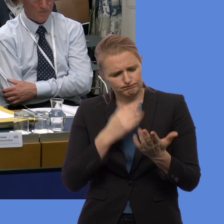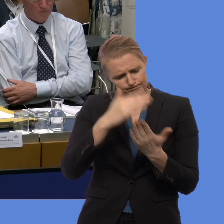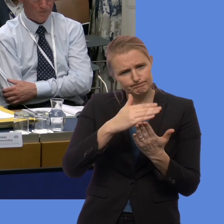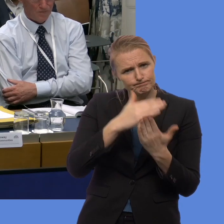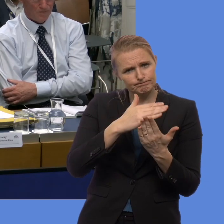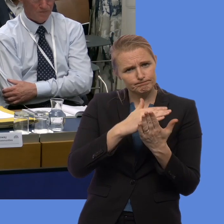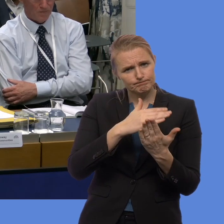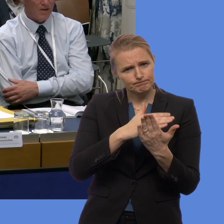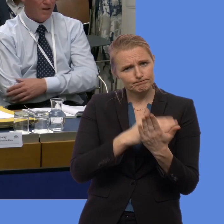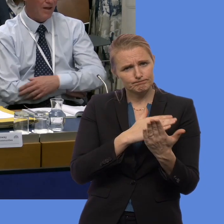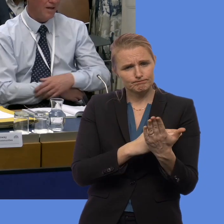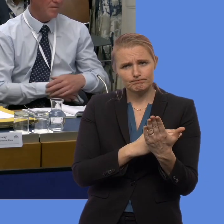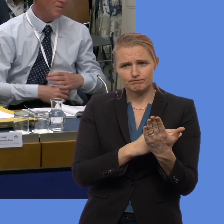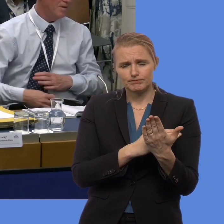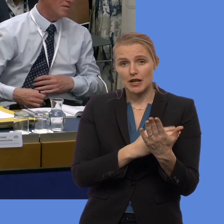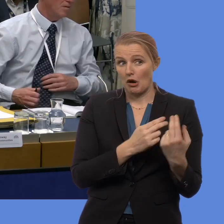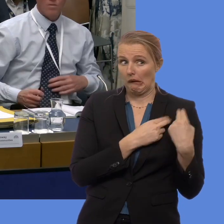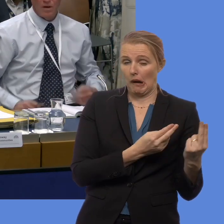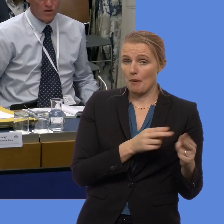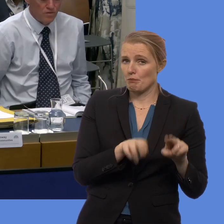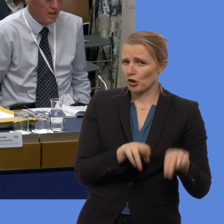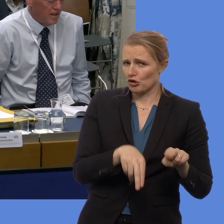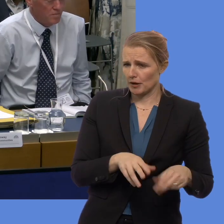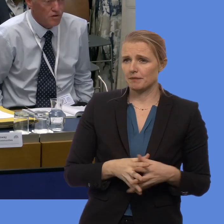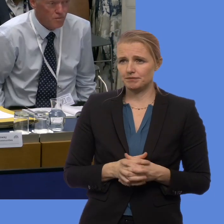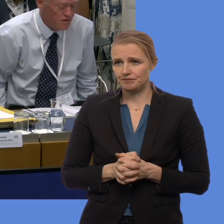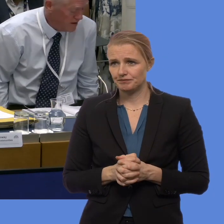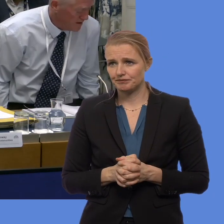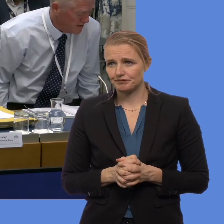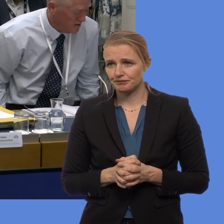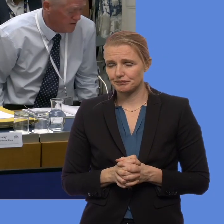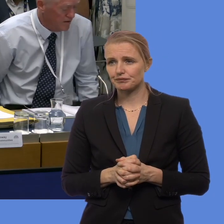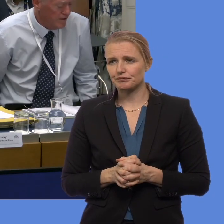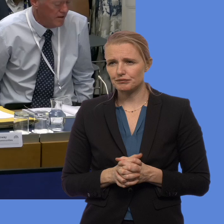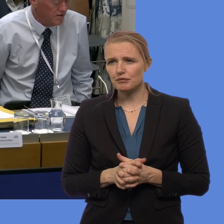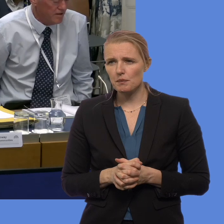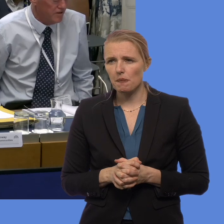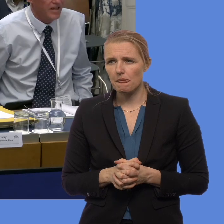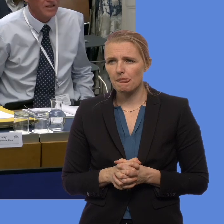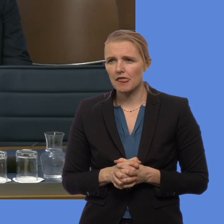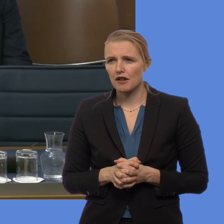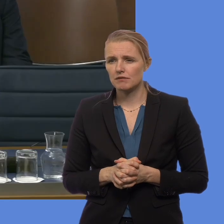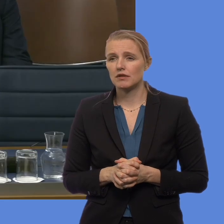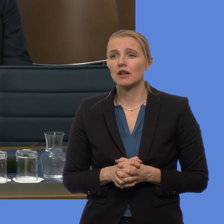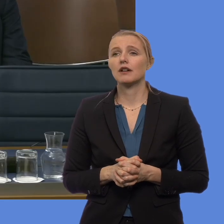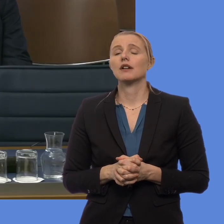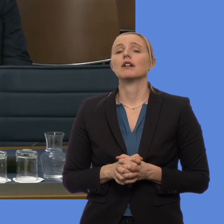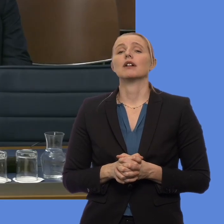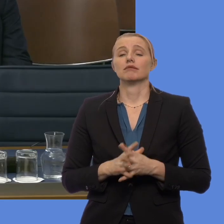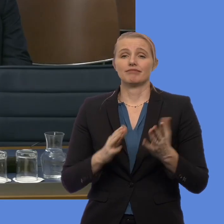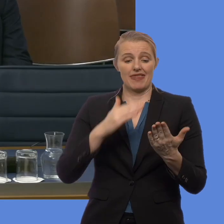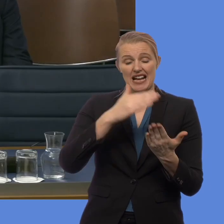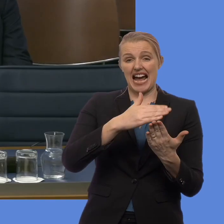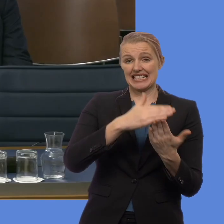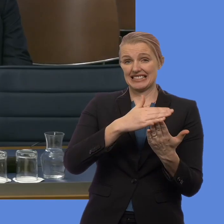and the monitoring piece. I couldn't really add much more than that, Ian. The statutory guidance will set out for